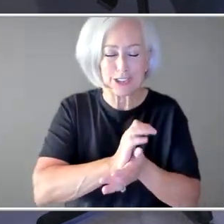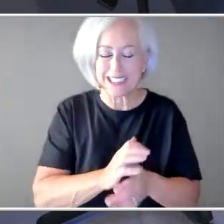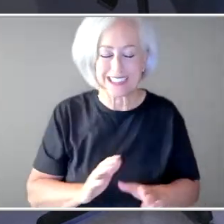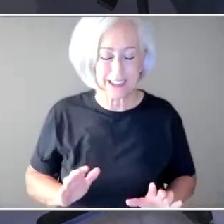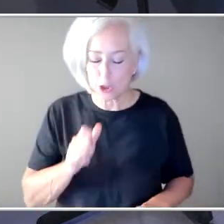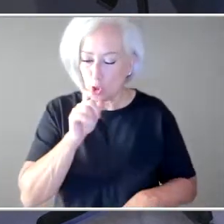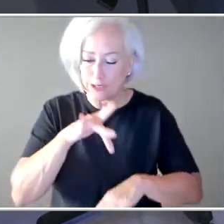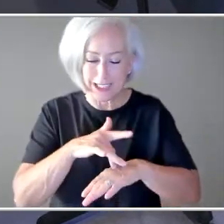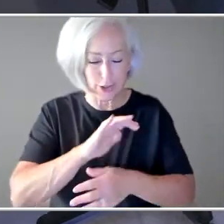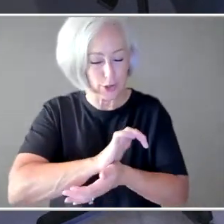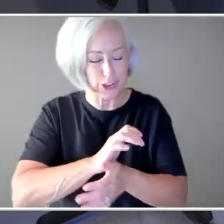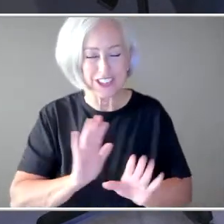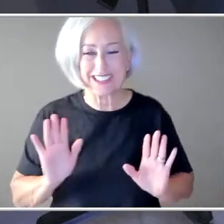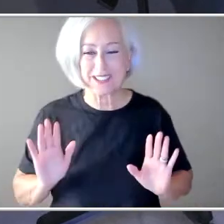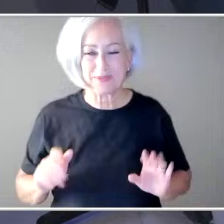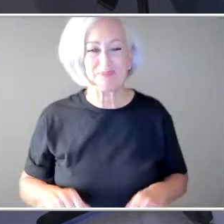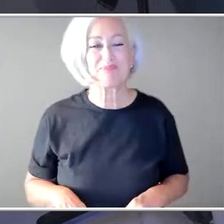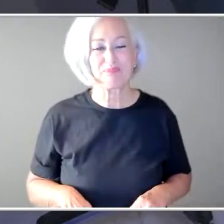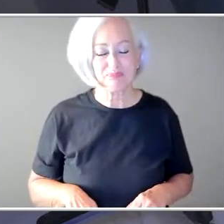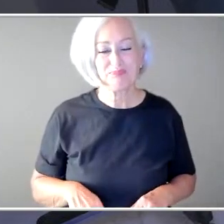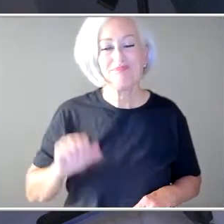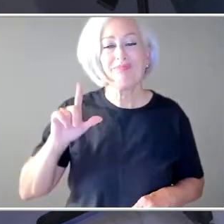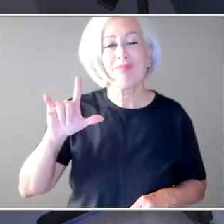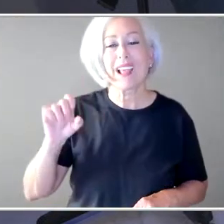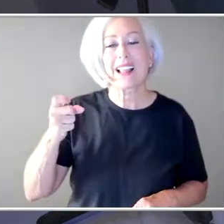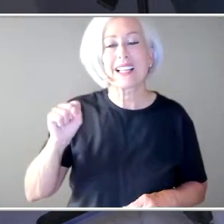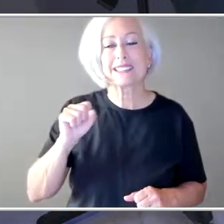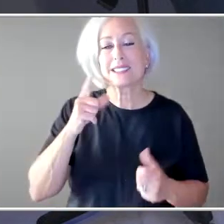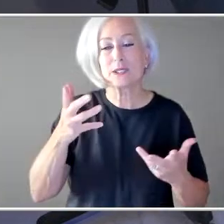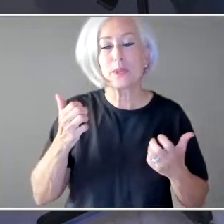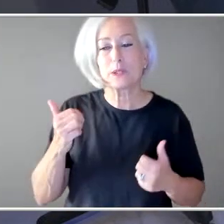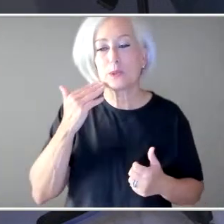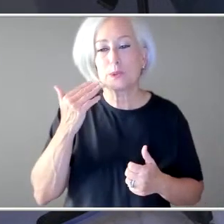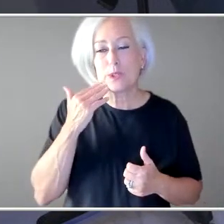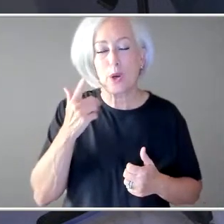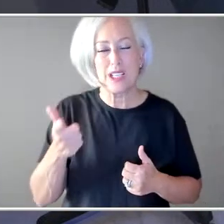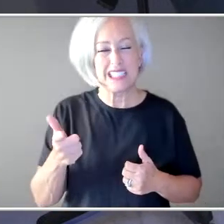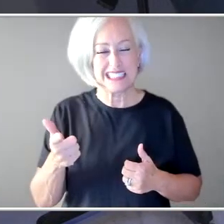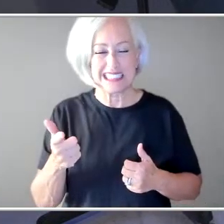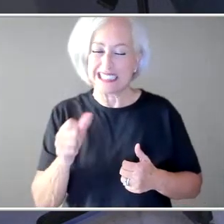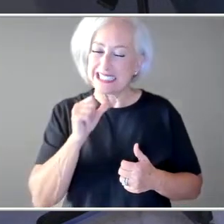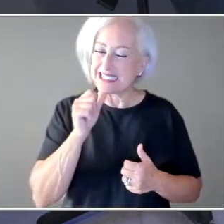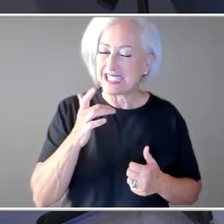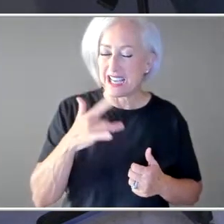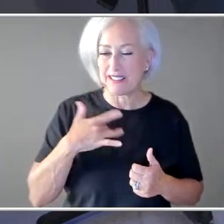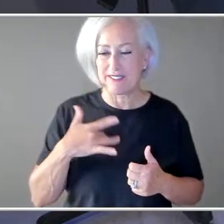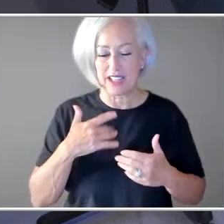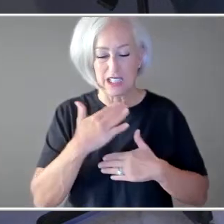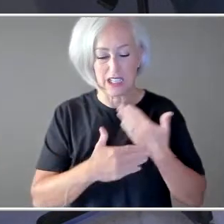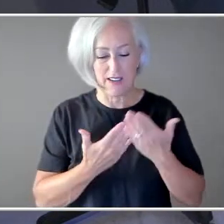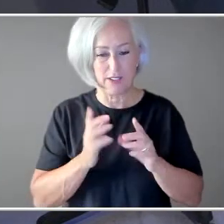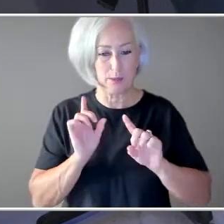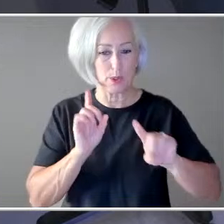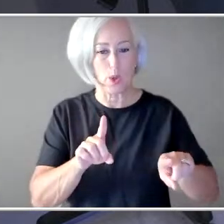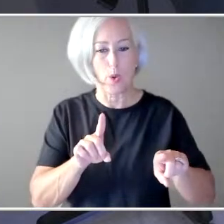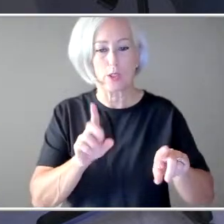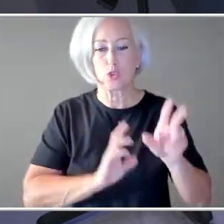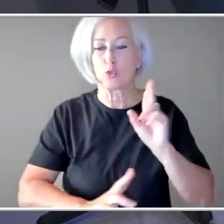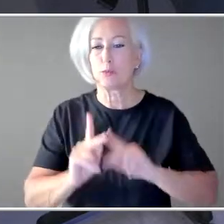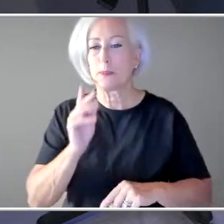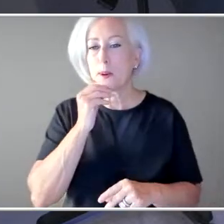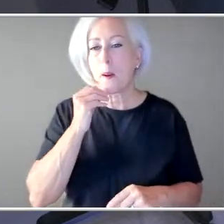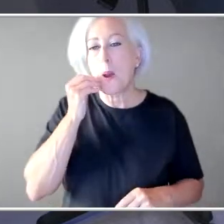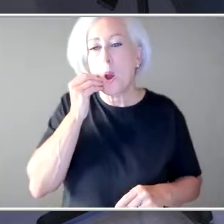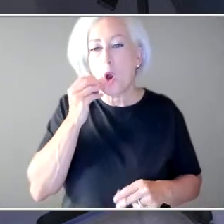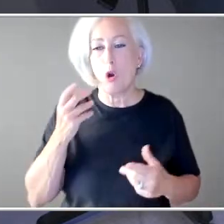Alexis wants to know, she often feels uncomfortable going to people's houses and wants to know, I want to hear from our